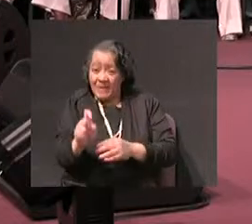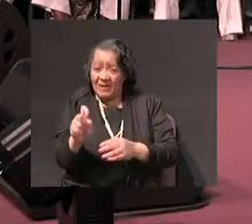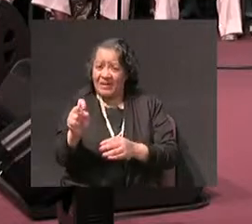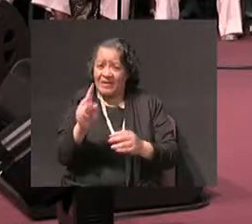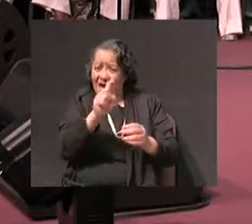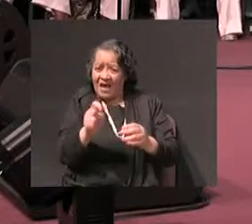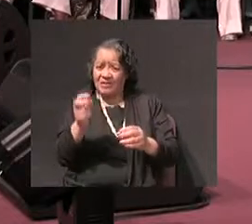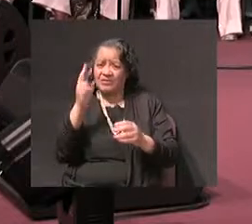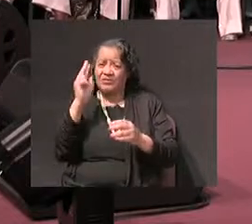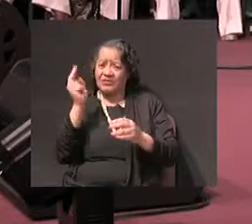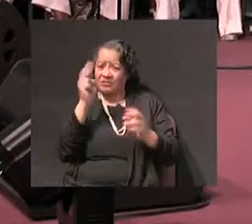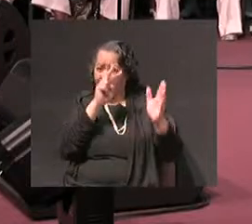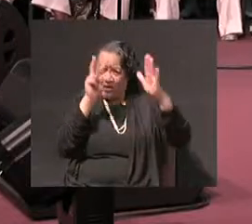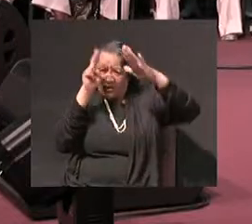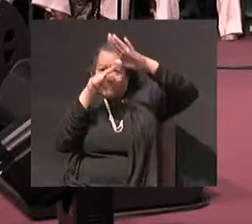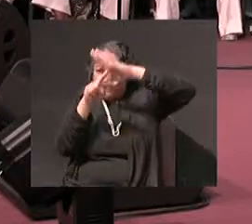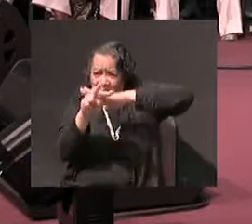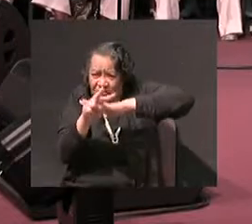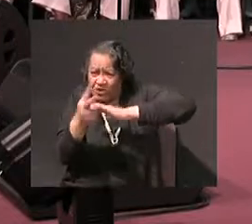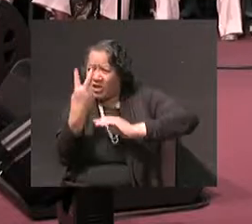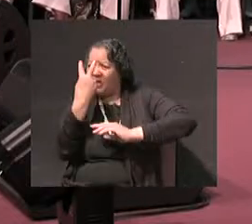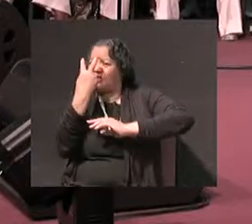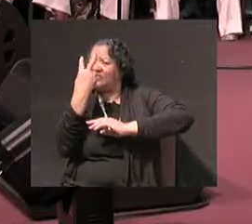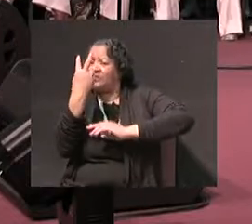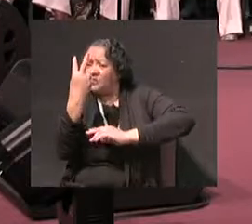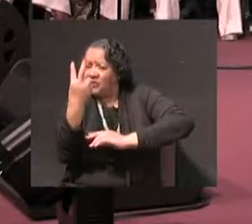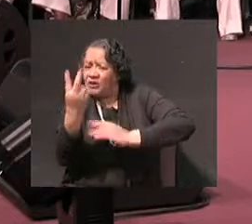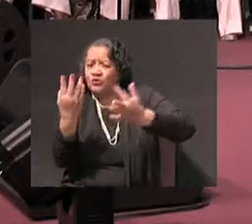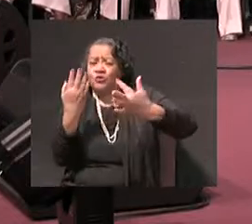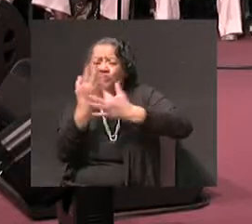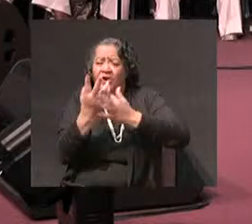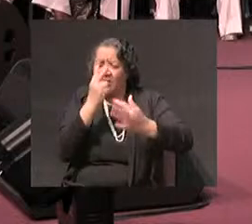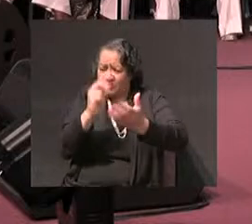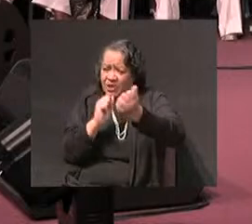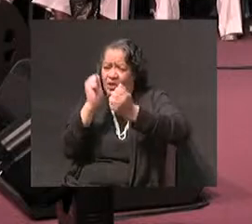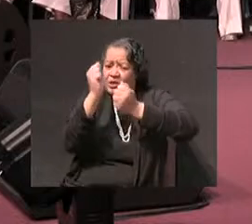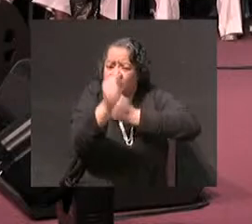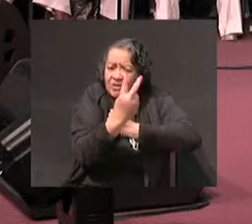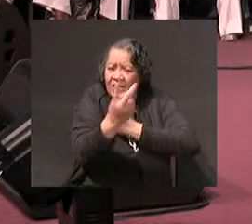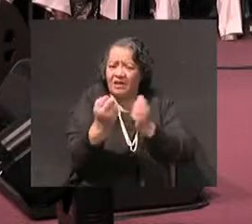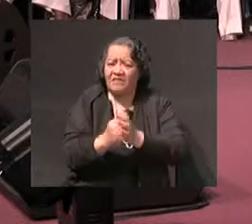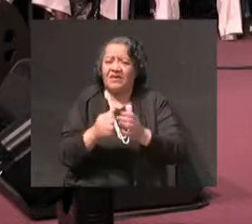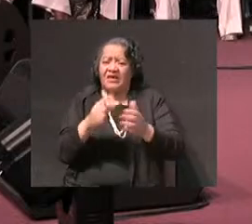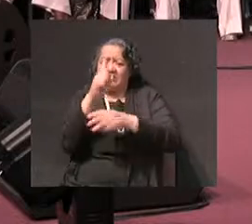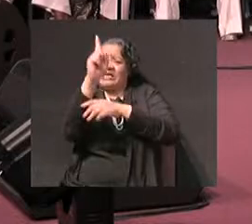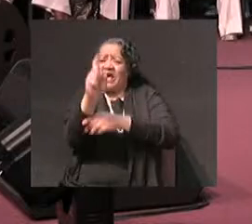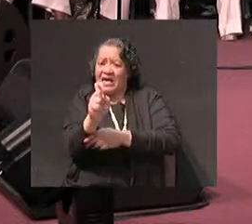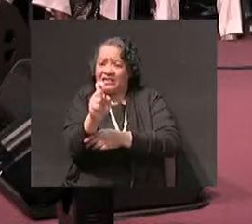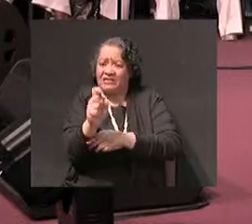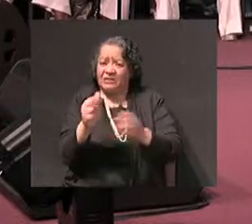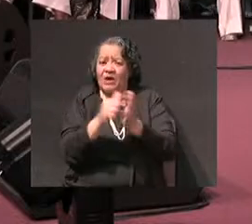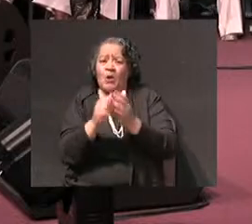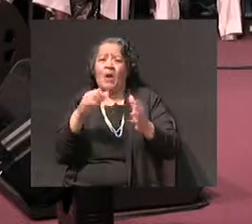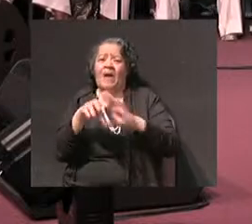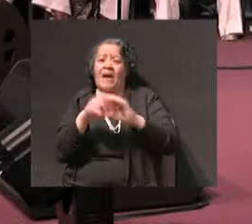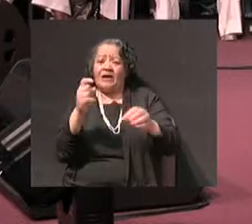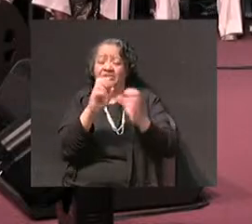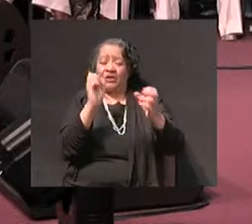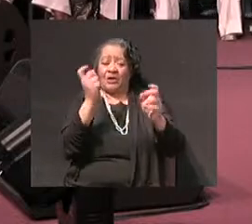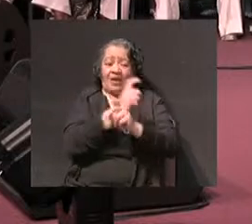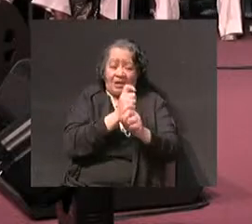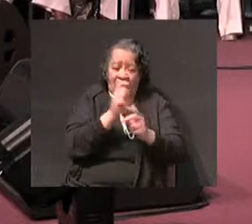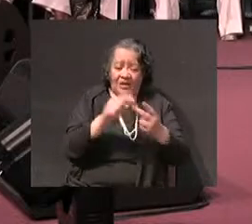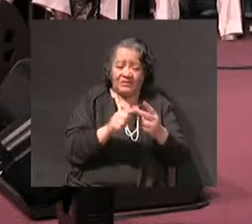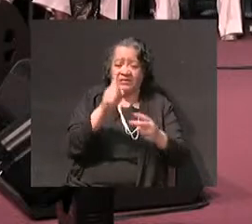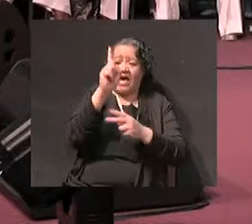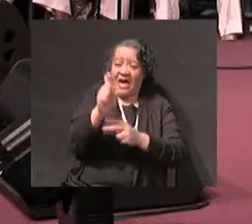vision. He can see through you. He can see beyond you. He's X in algebra.